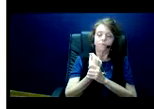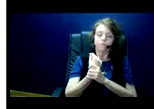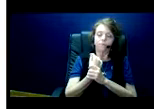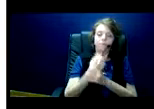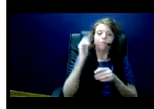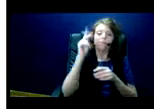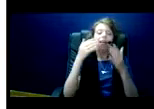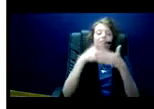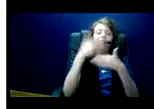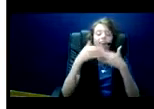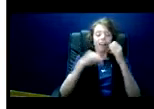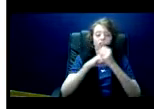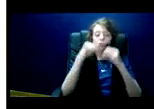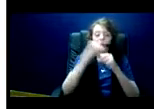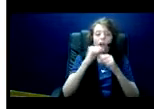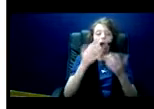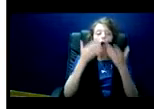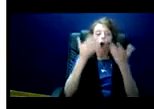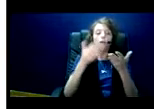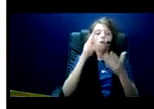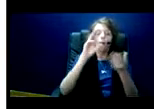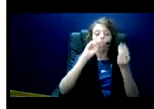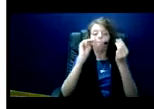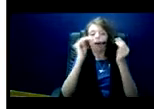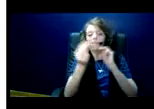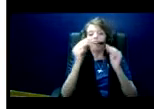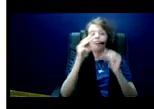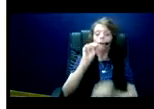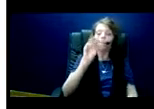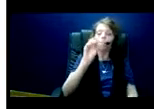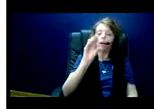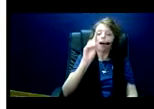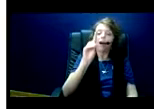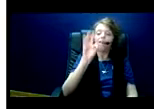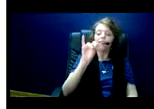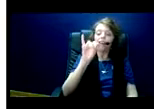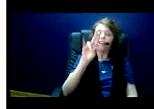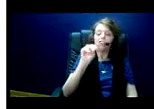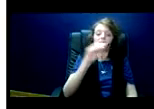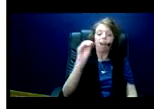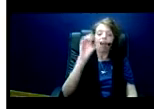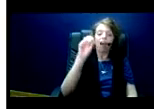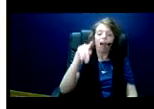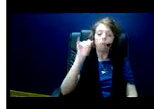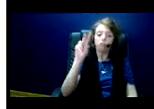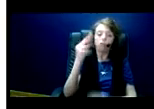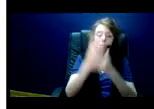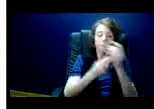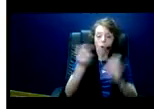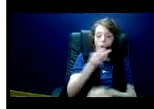Next strategy is offer modifications and options. And on screen is an actor and supporting artist, both wearing black